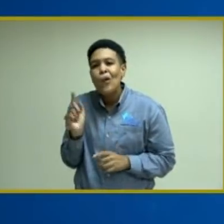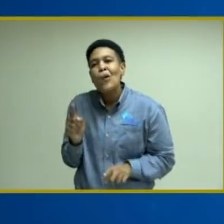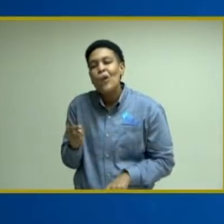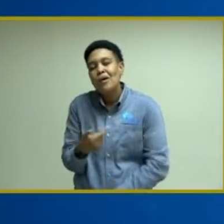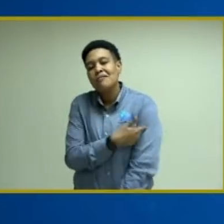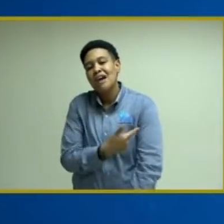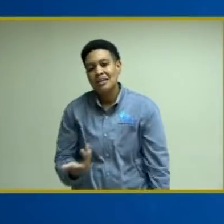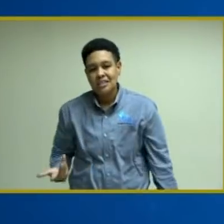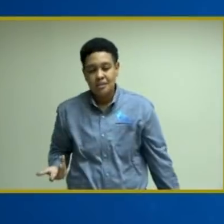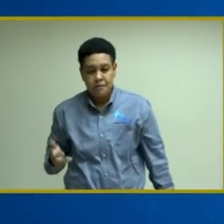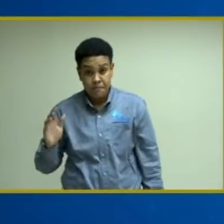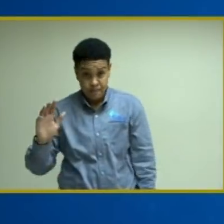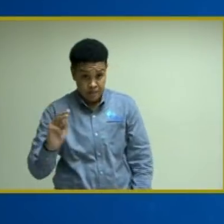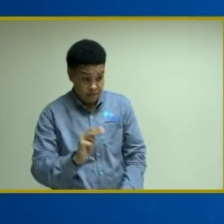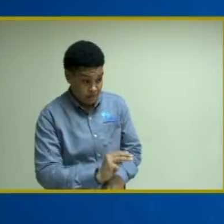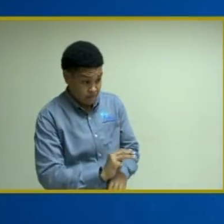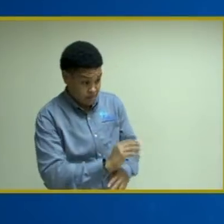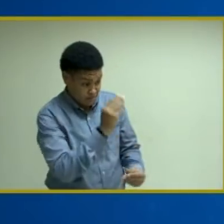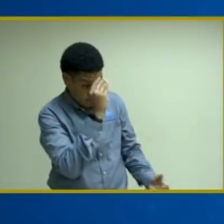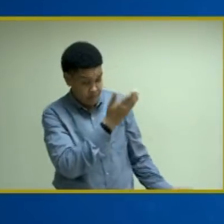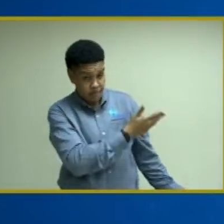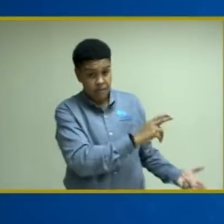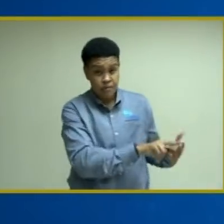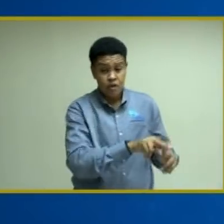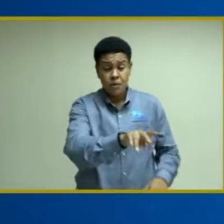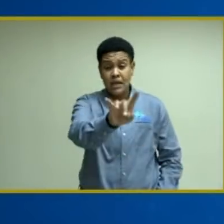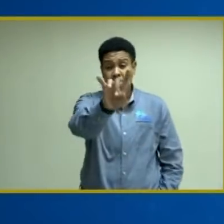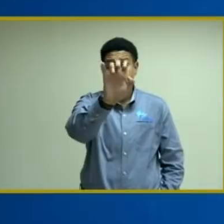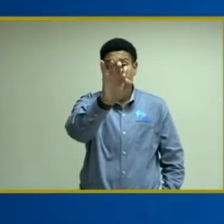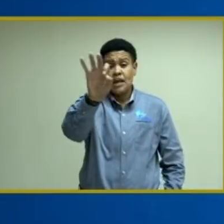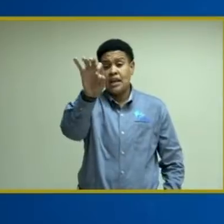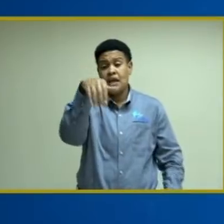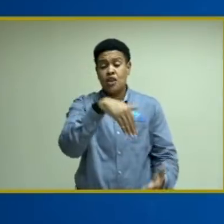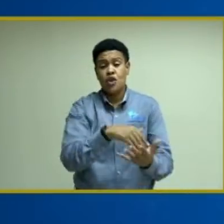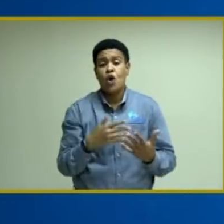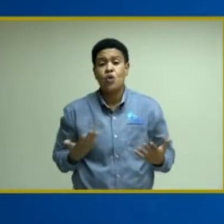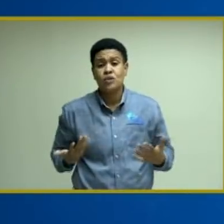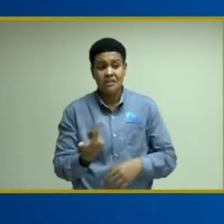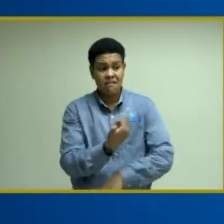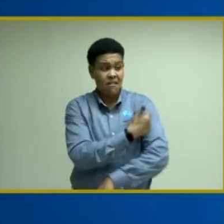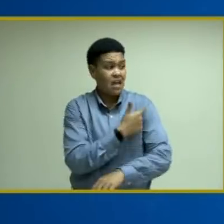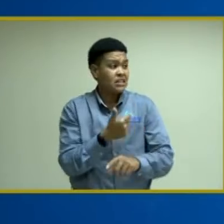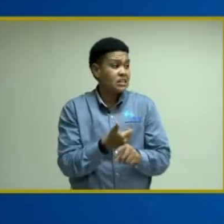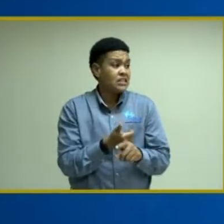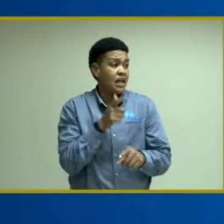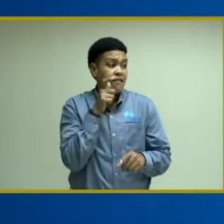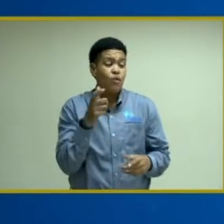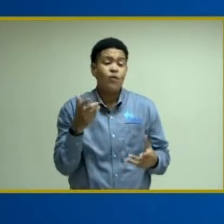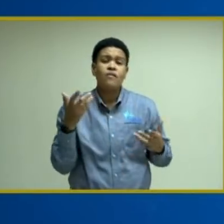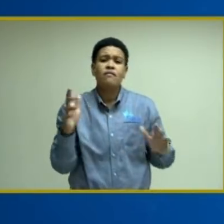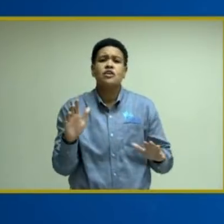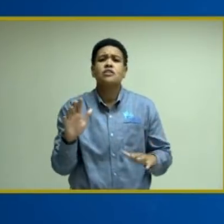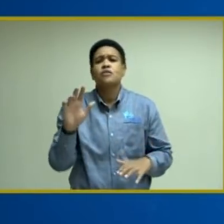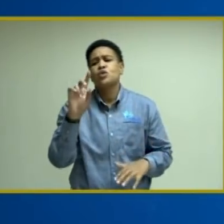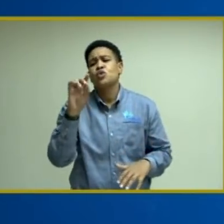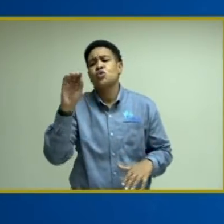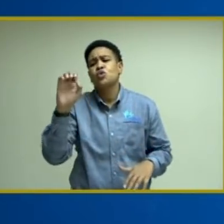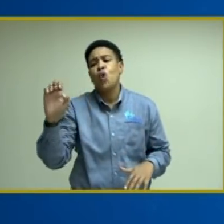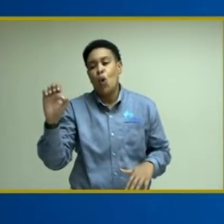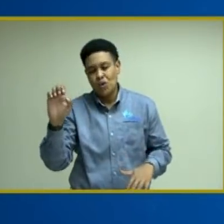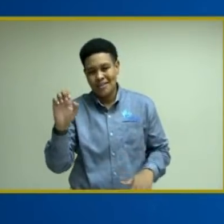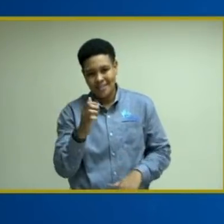So Minister had indicated the numbers, 899,000 vaccines that have been doses that have